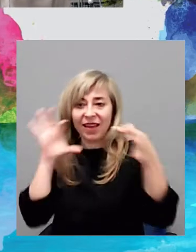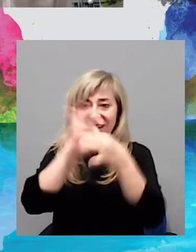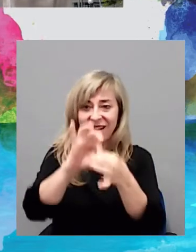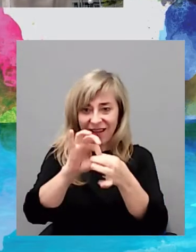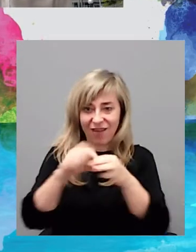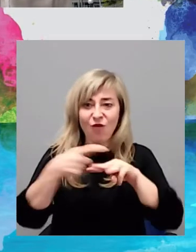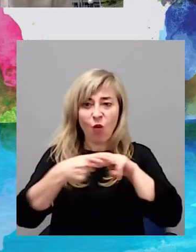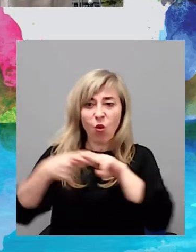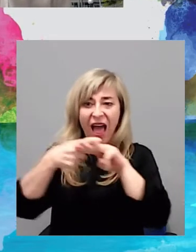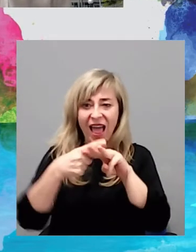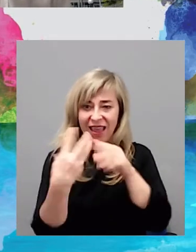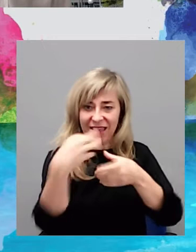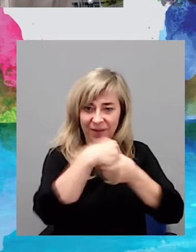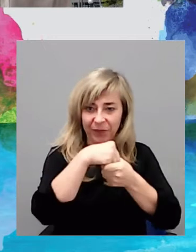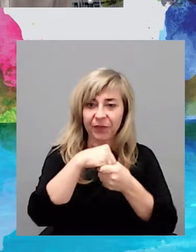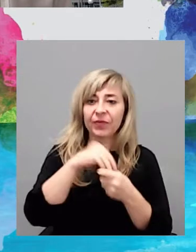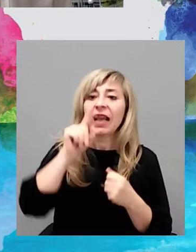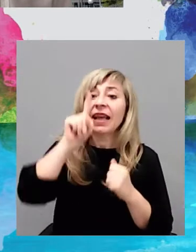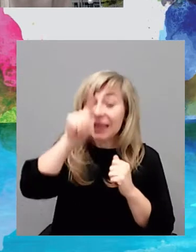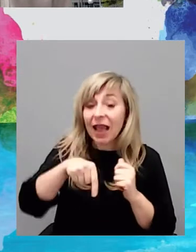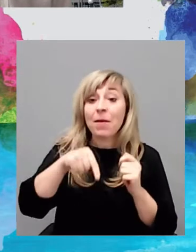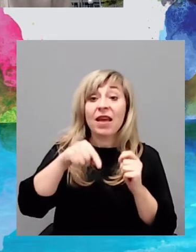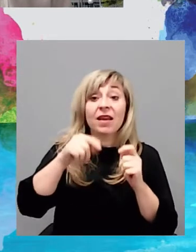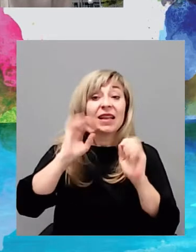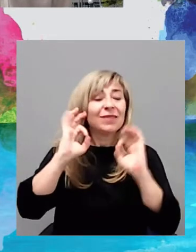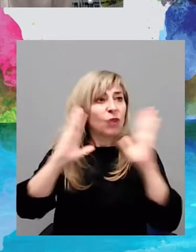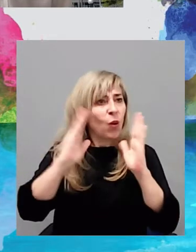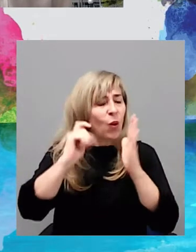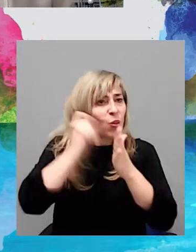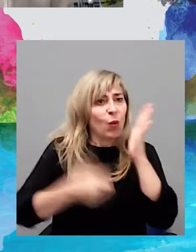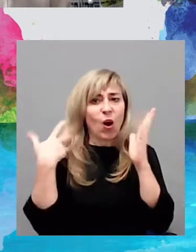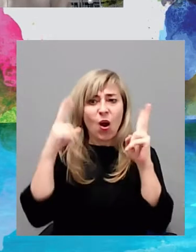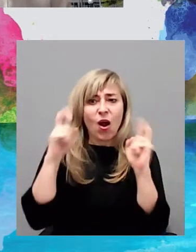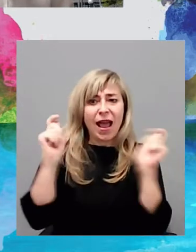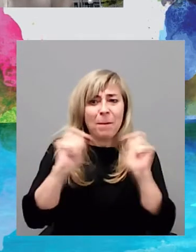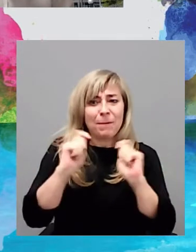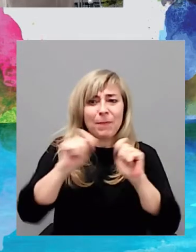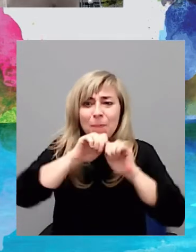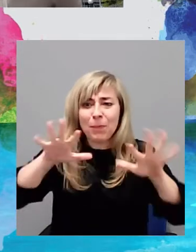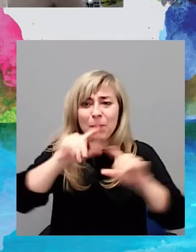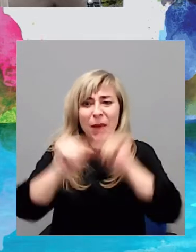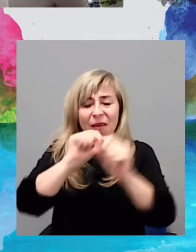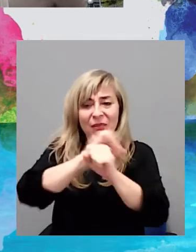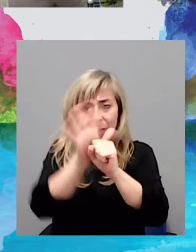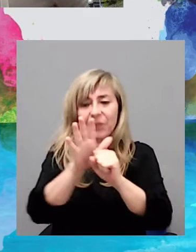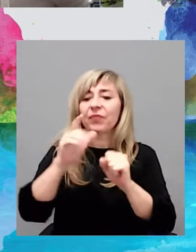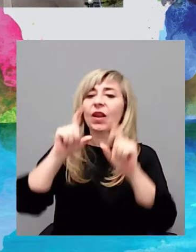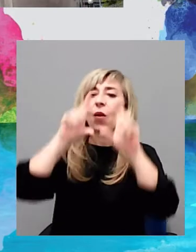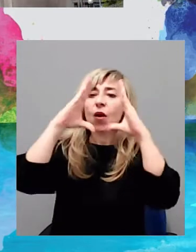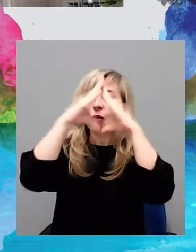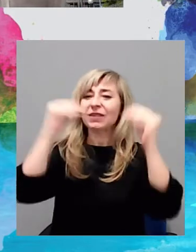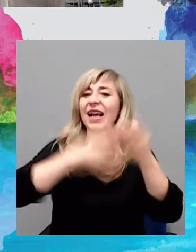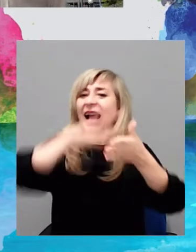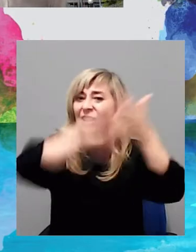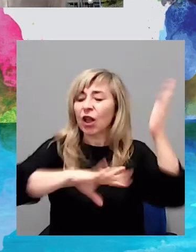And then during the pandemic, the distance university together with the university